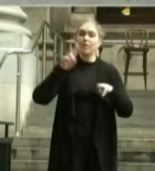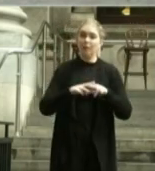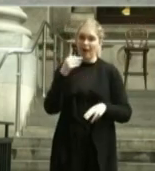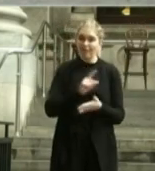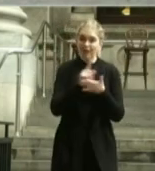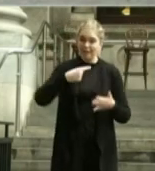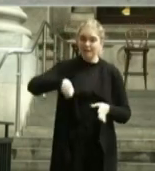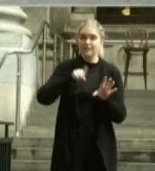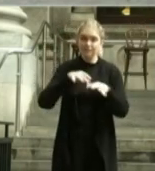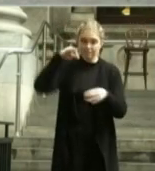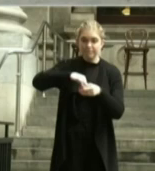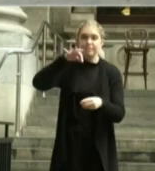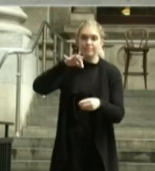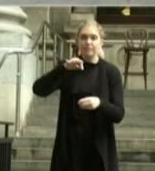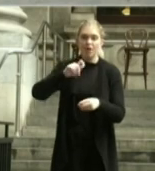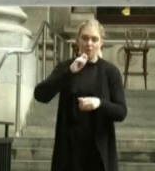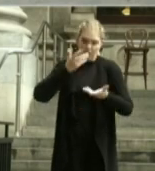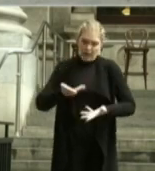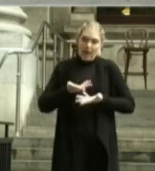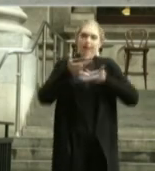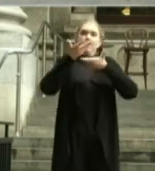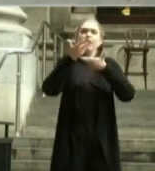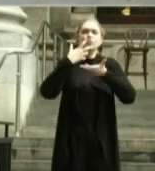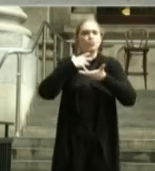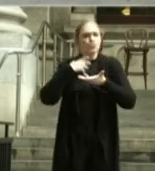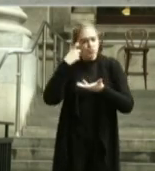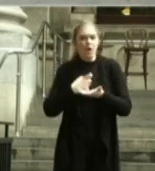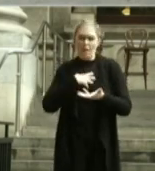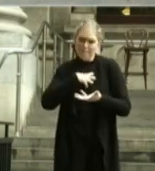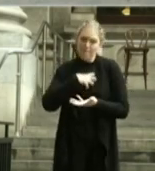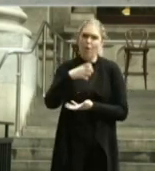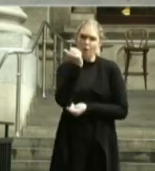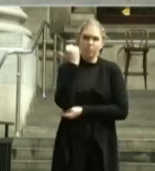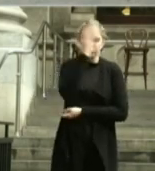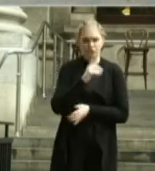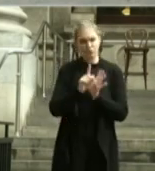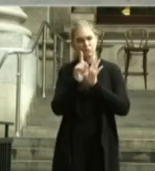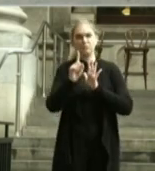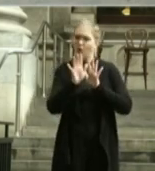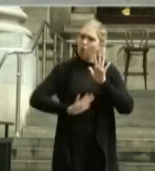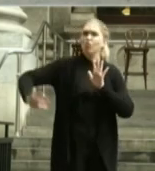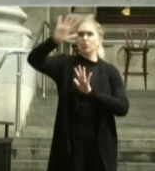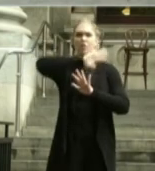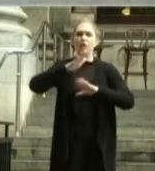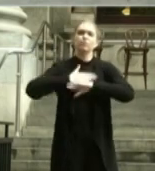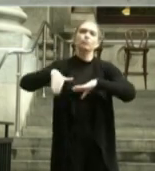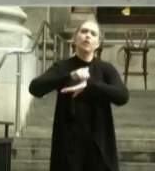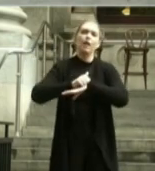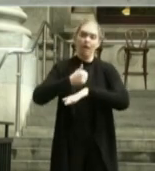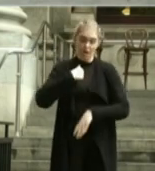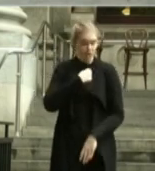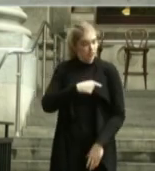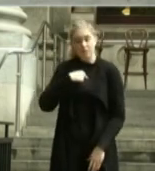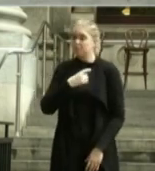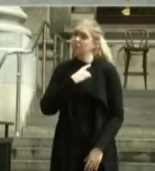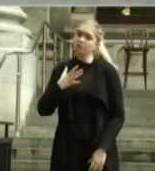year will seek to elevate the voice of Aboriginal people right across the country. I commit myself to